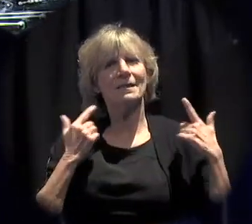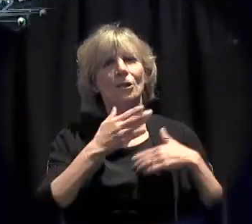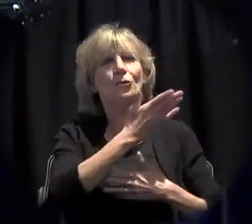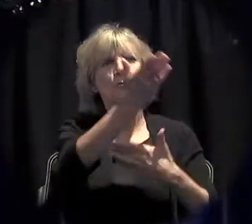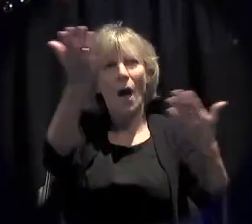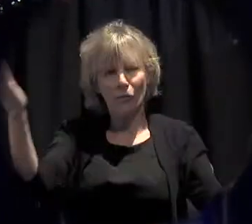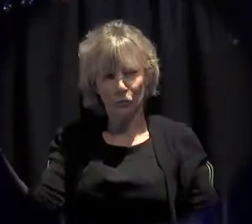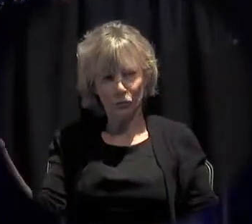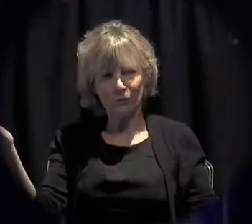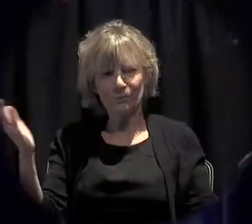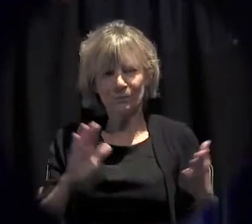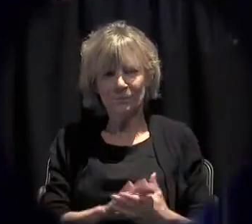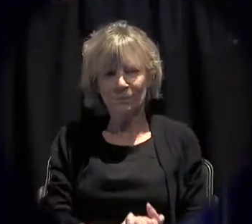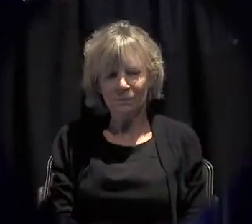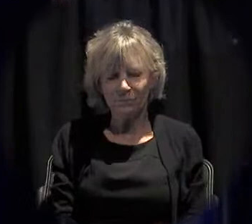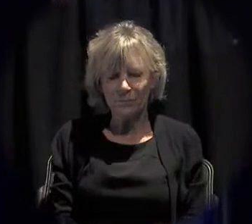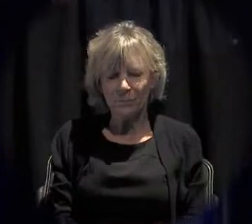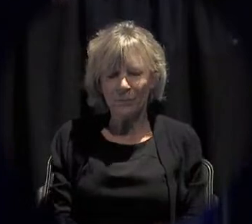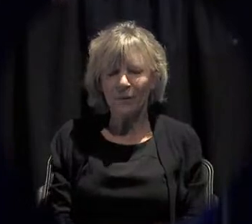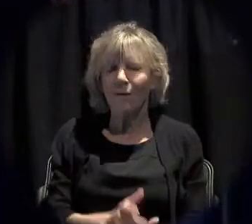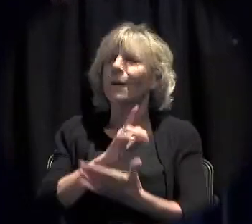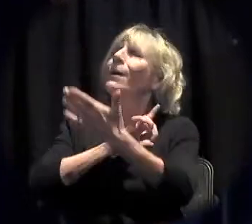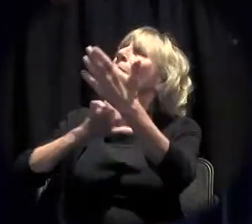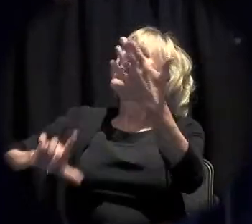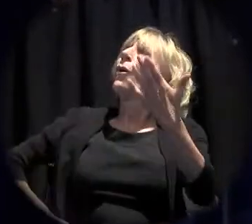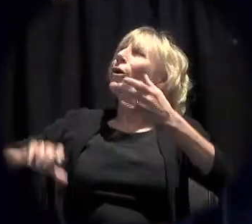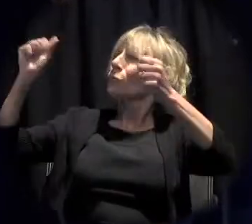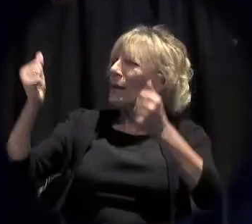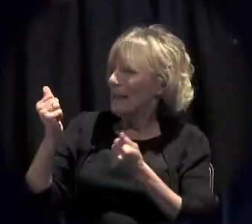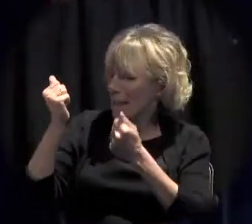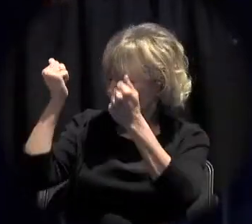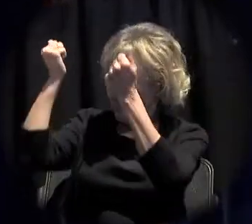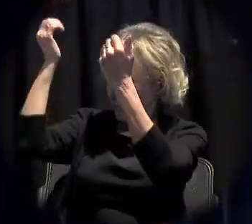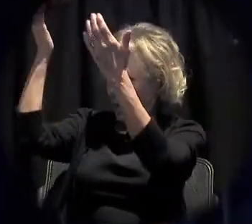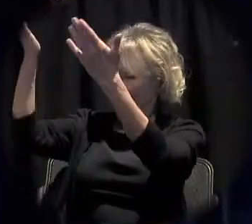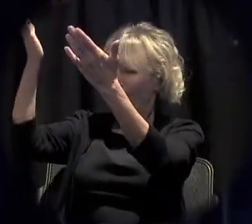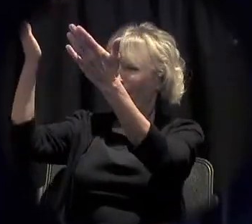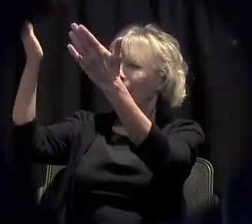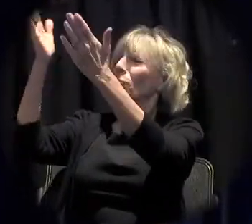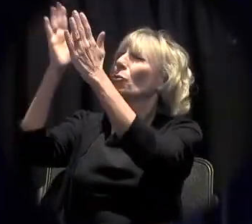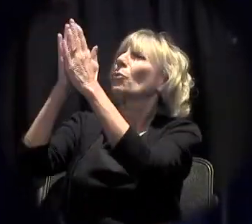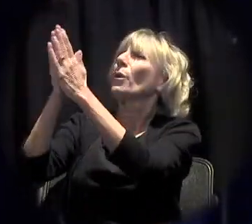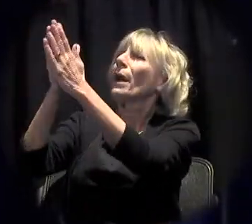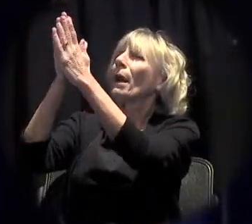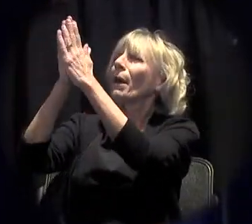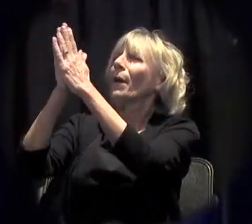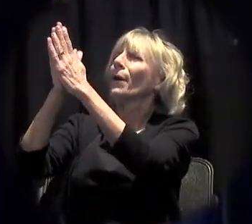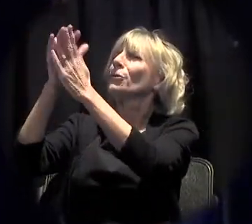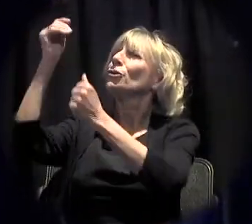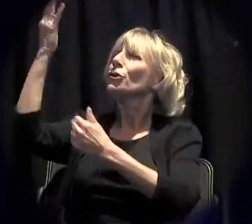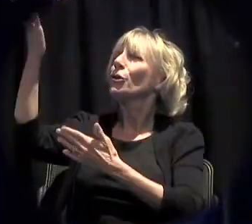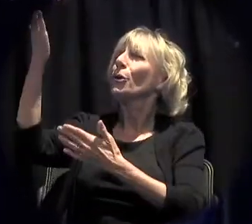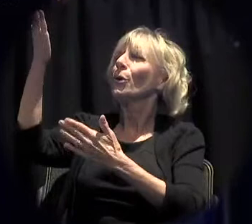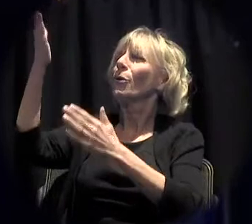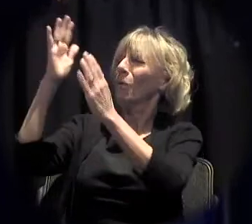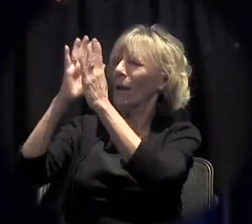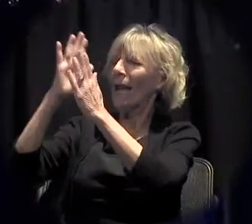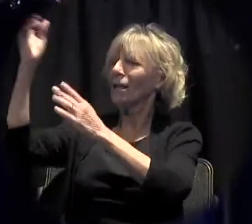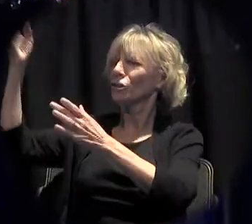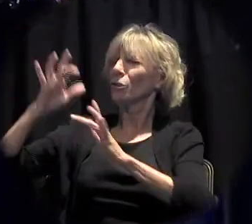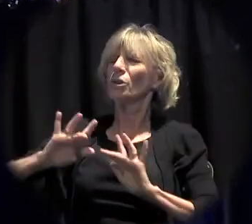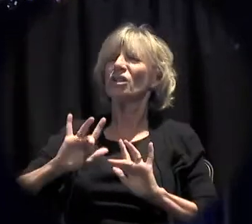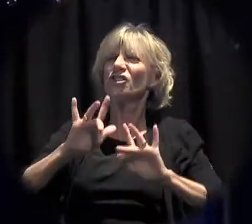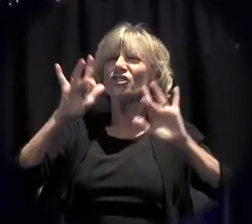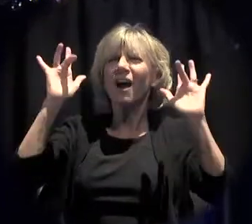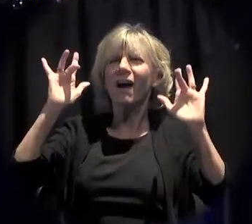pray together. Lord, we lift that request up to you as your people. We ask that you would shine in the shadows of our